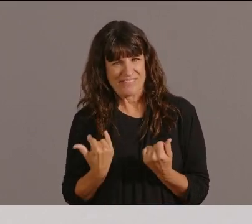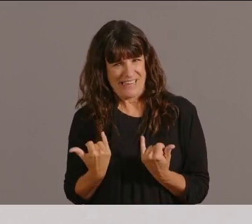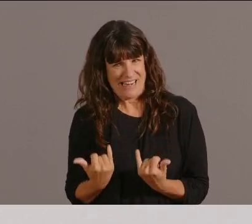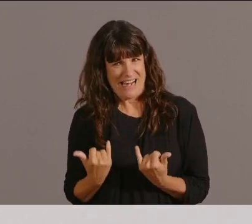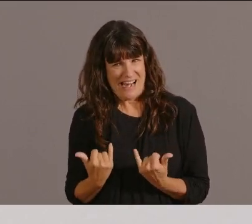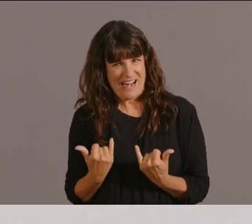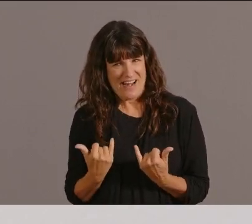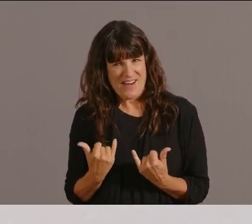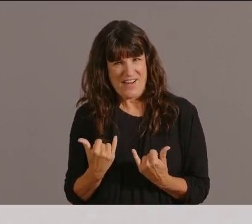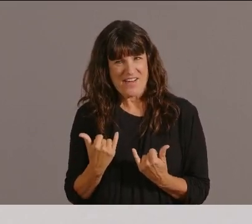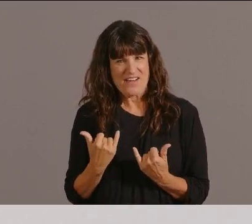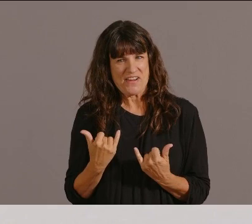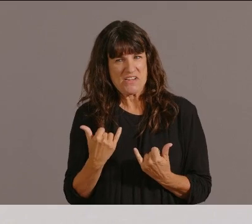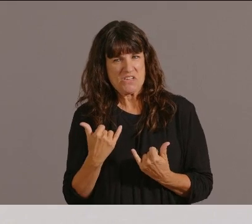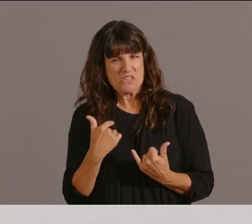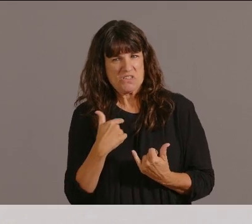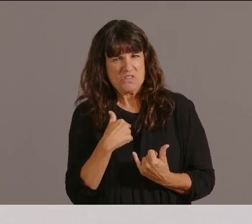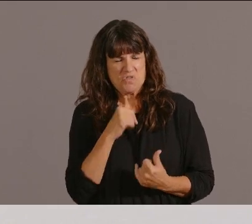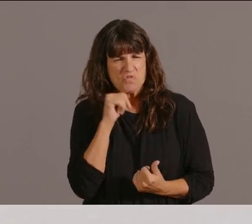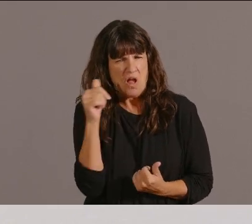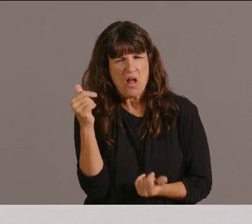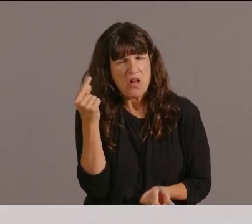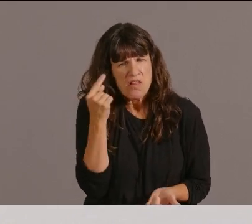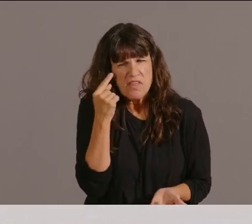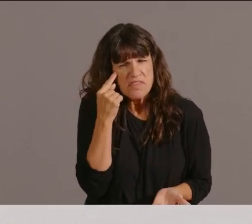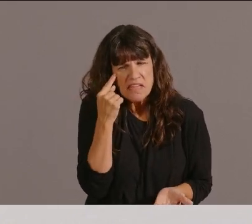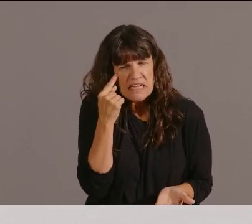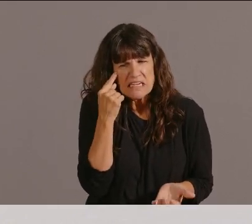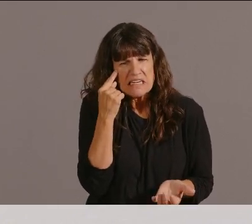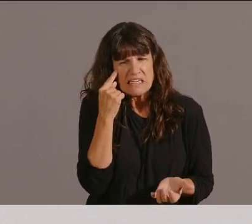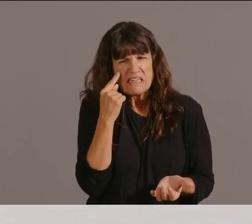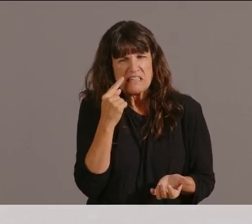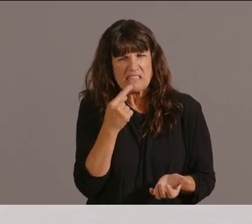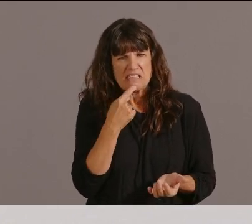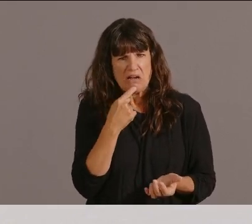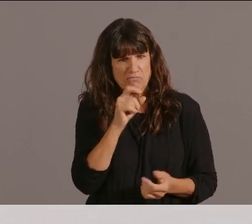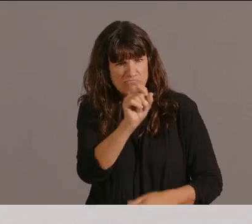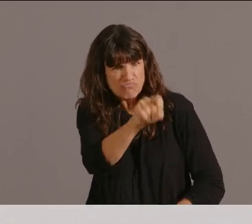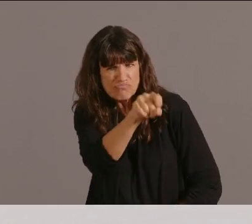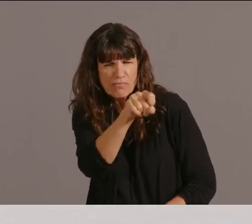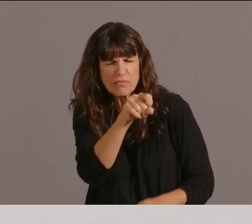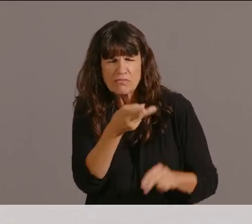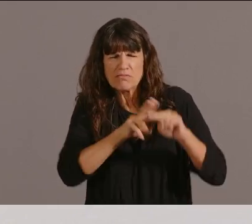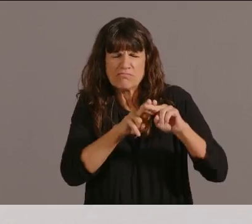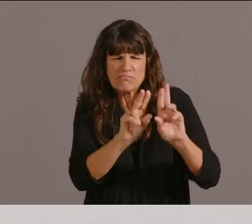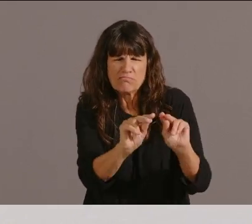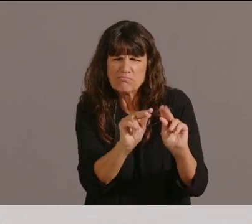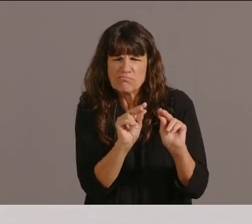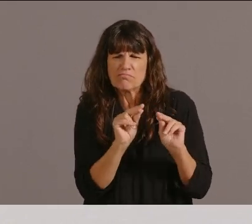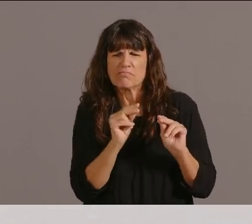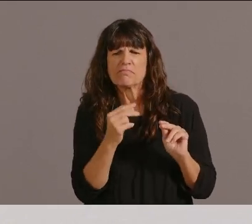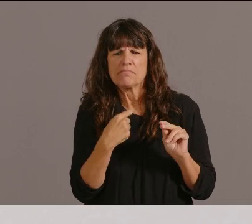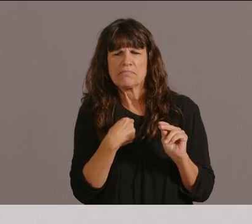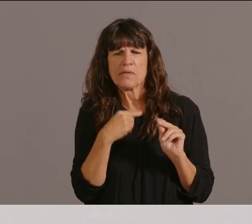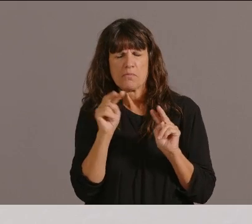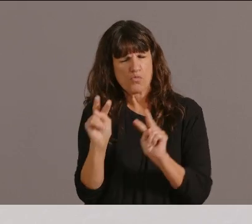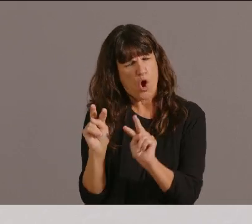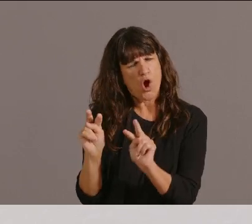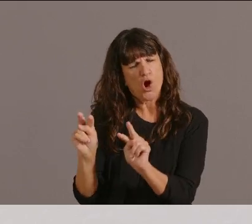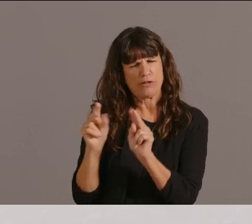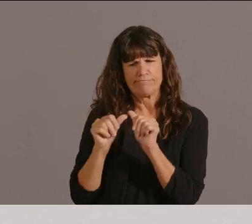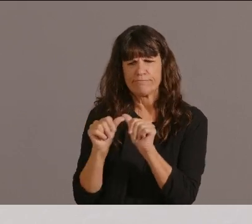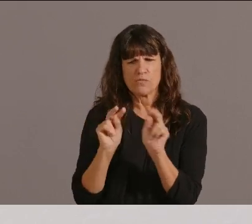a potential reason for that. That is one of the indicators that we do watch for. Our inpatient